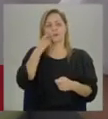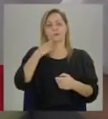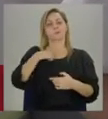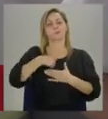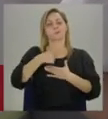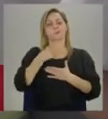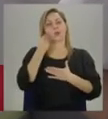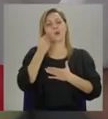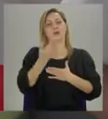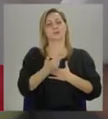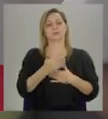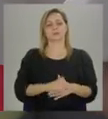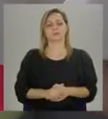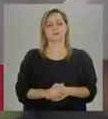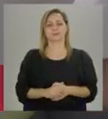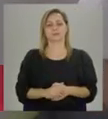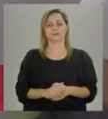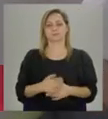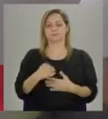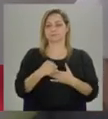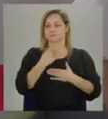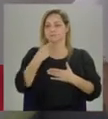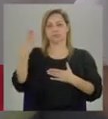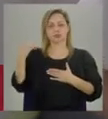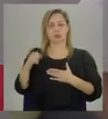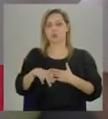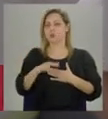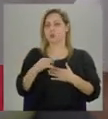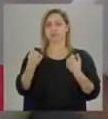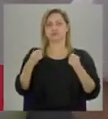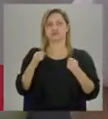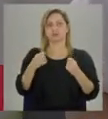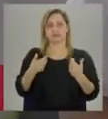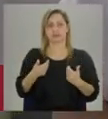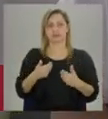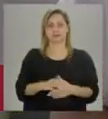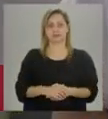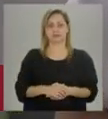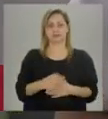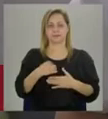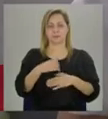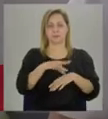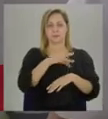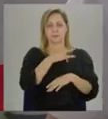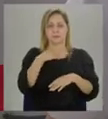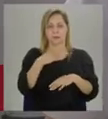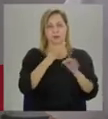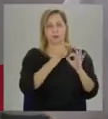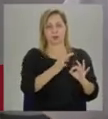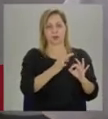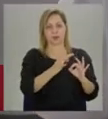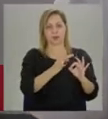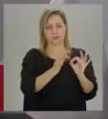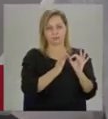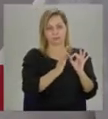like? I never felt so stressed in my life. I'm an intensivist and